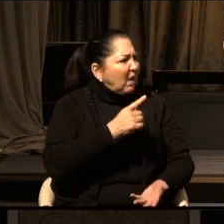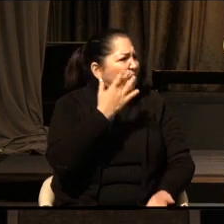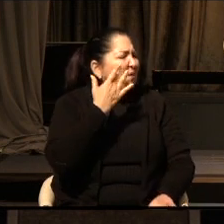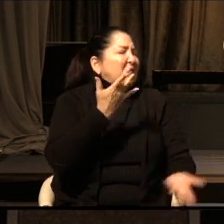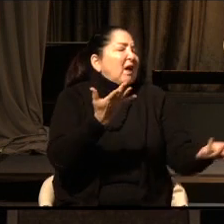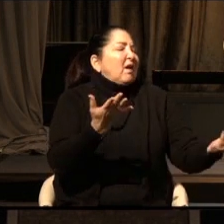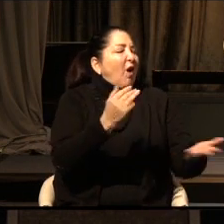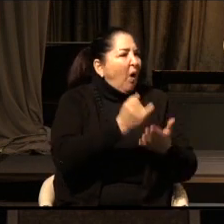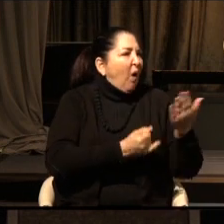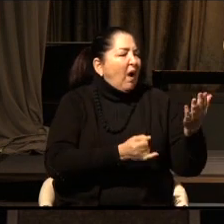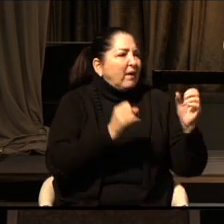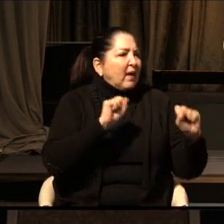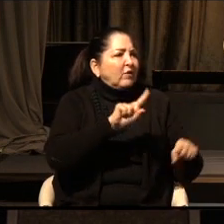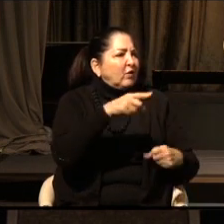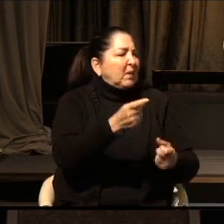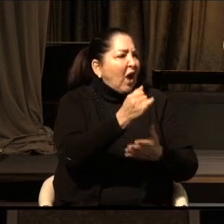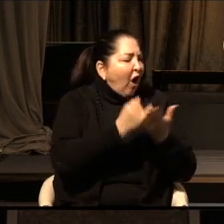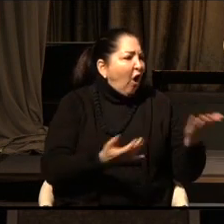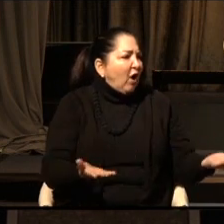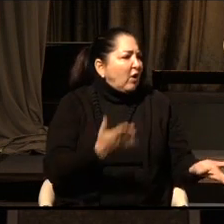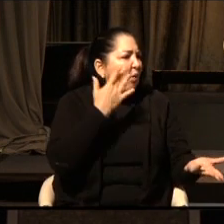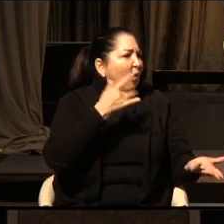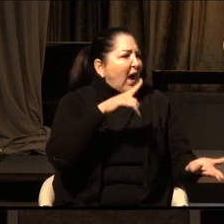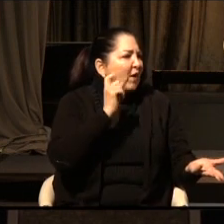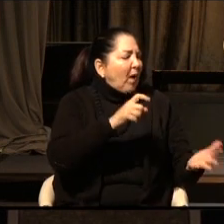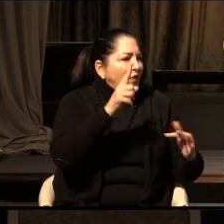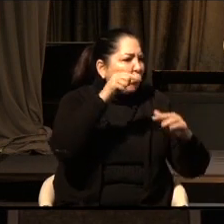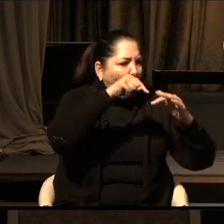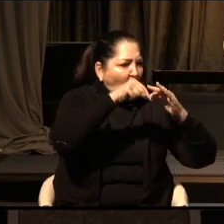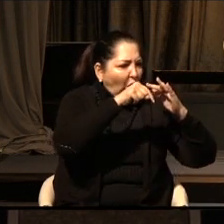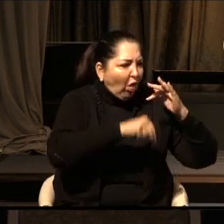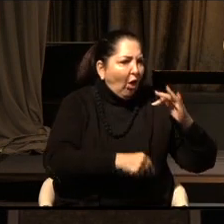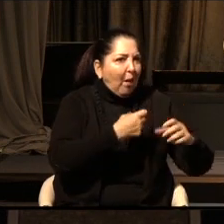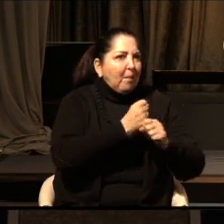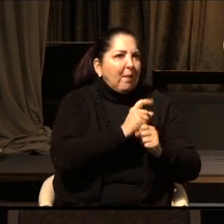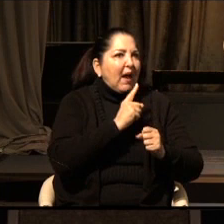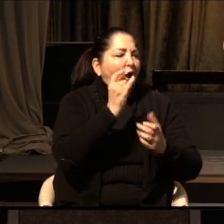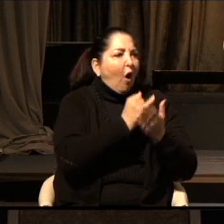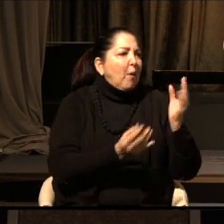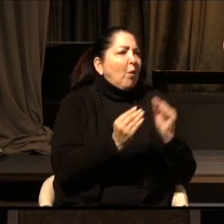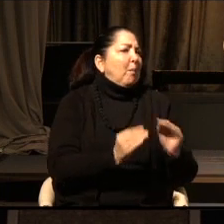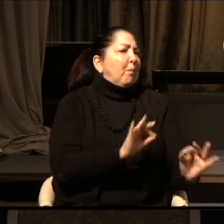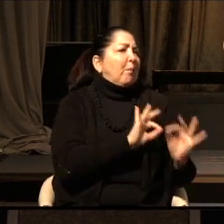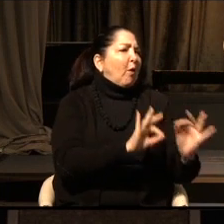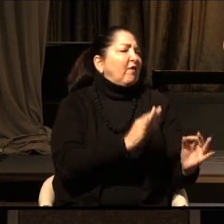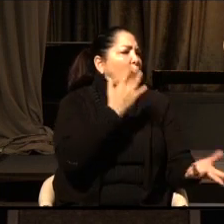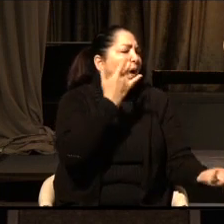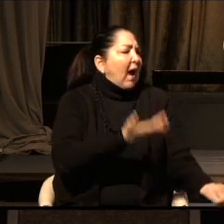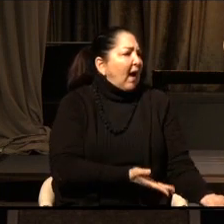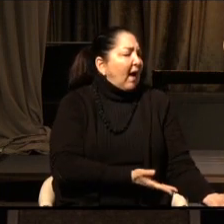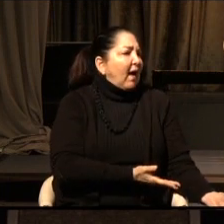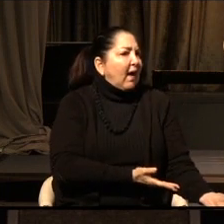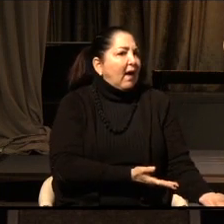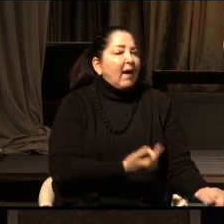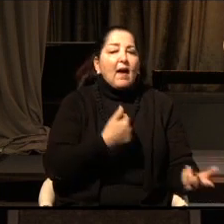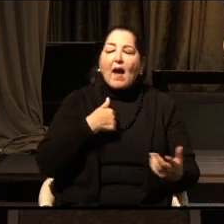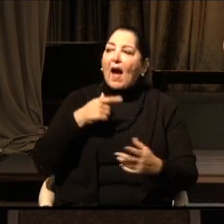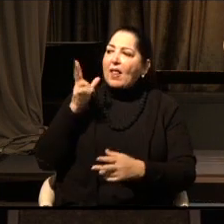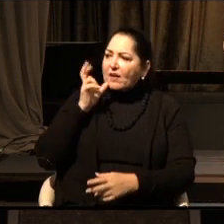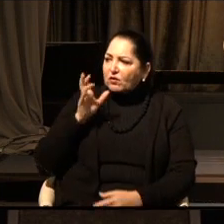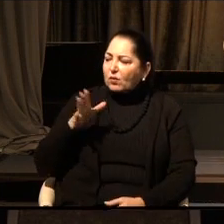as art?" she said. "Why can't we simply focus on making art more perfect?" I listened and watched her body language